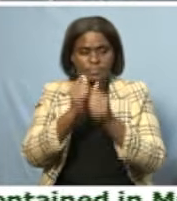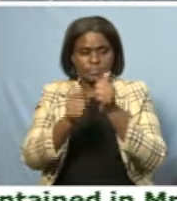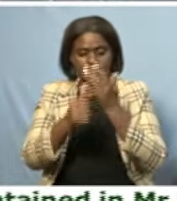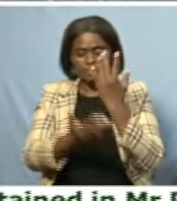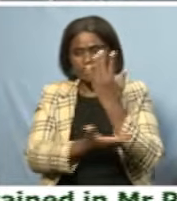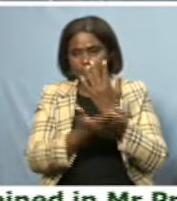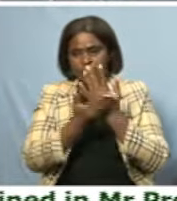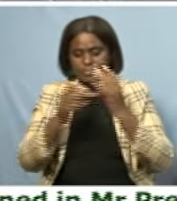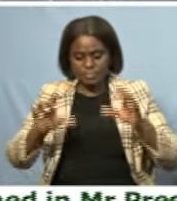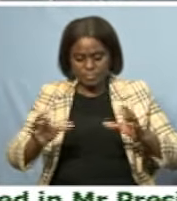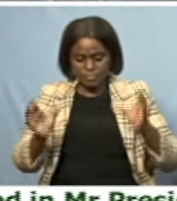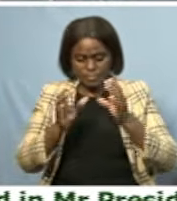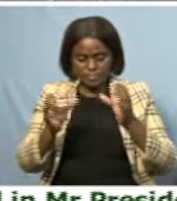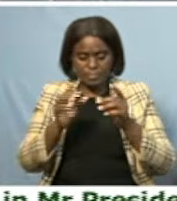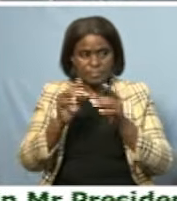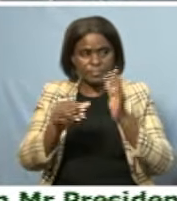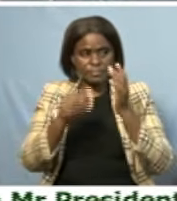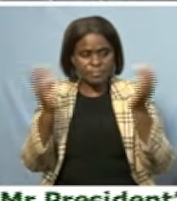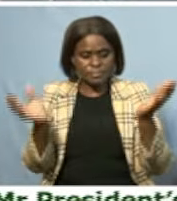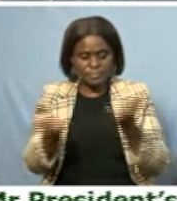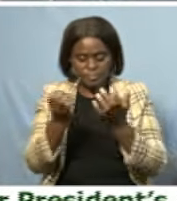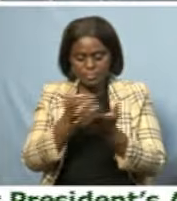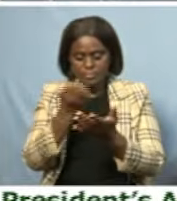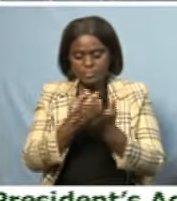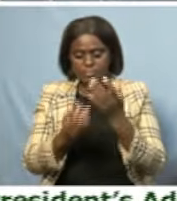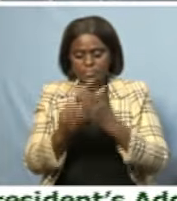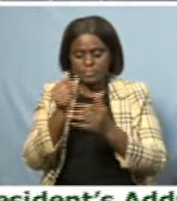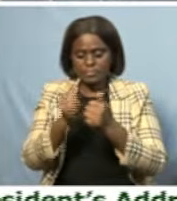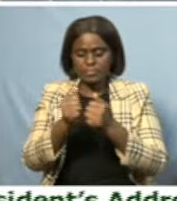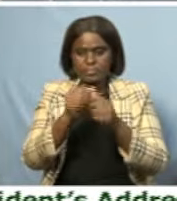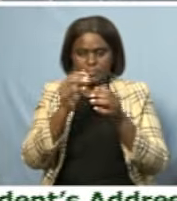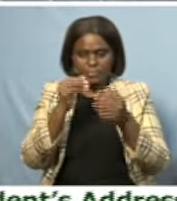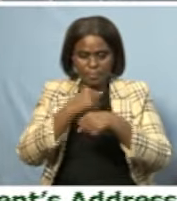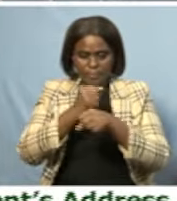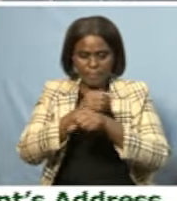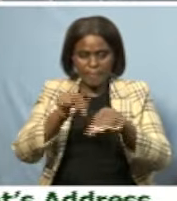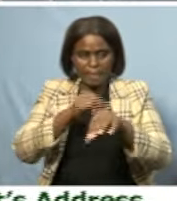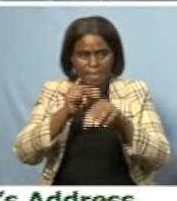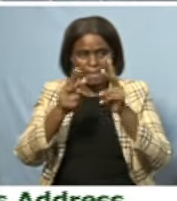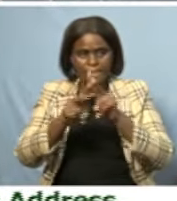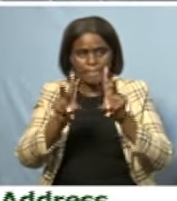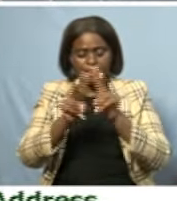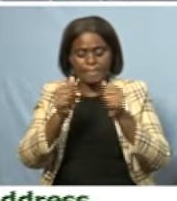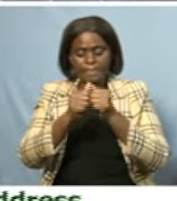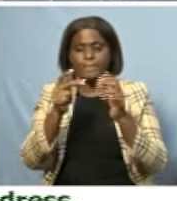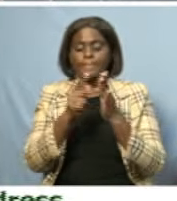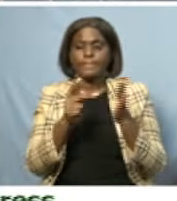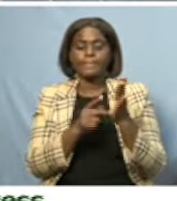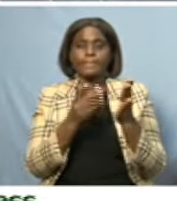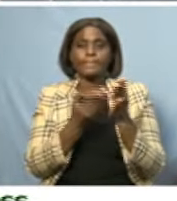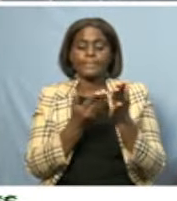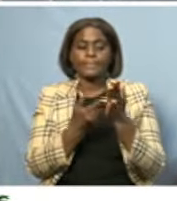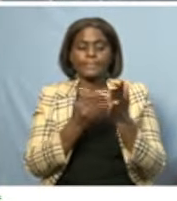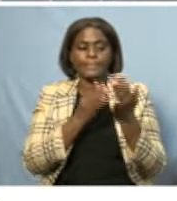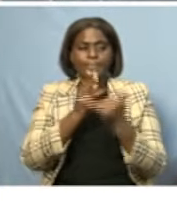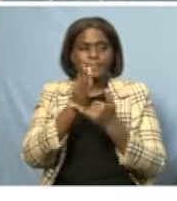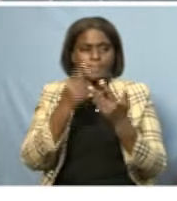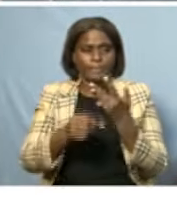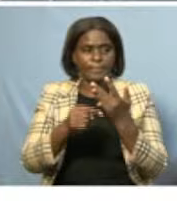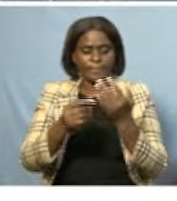uplift communities, stimulate economic growth, and embody our national values and principles